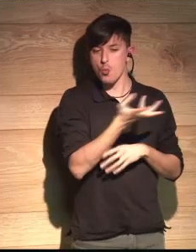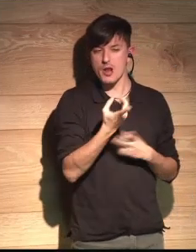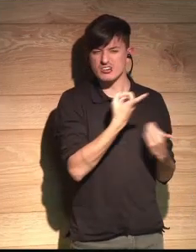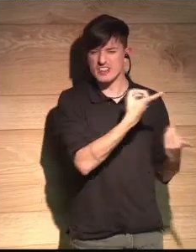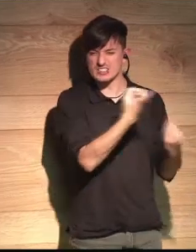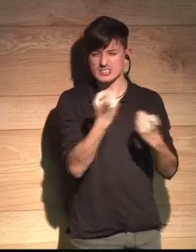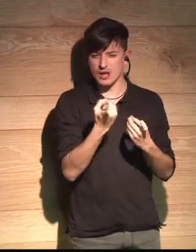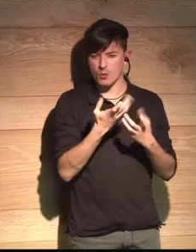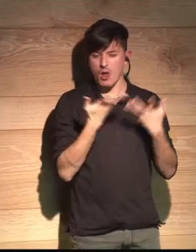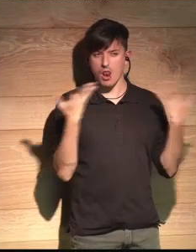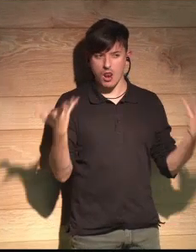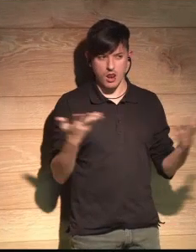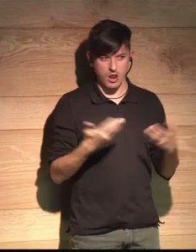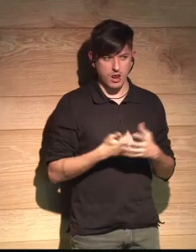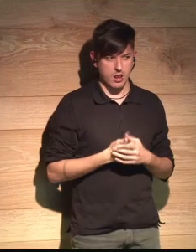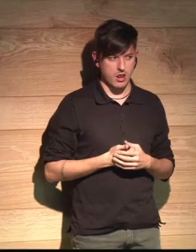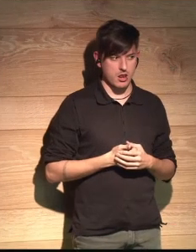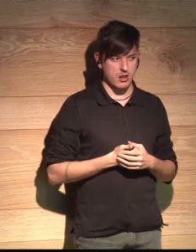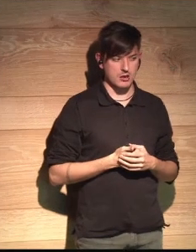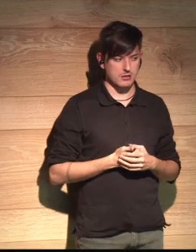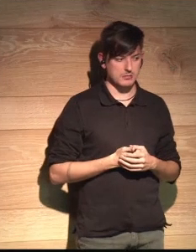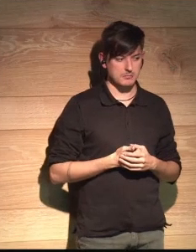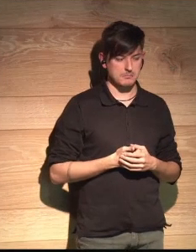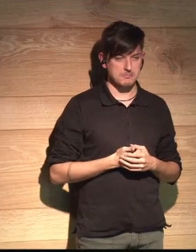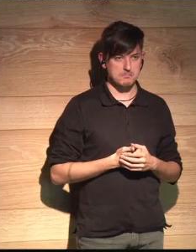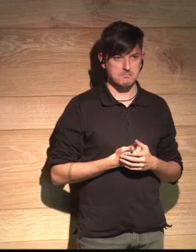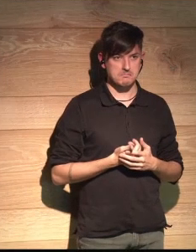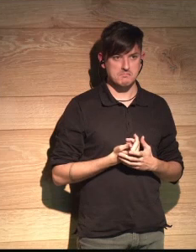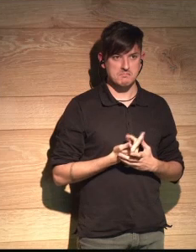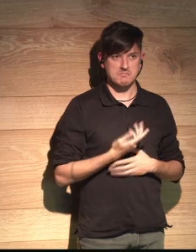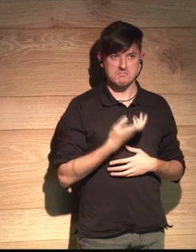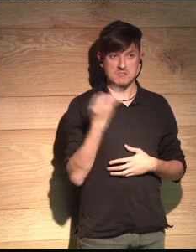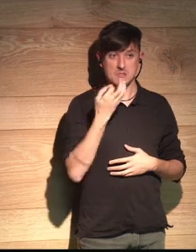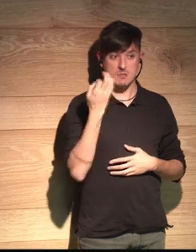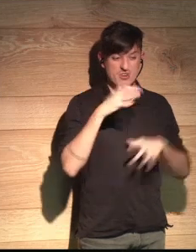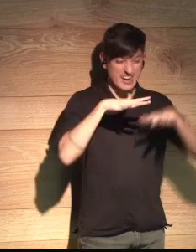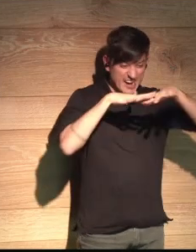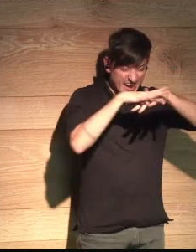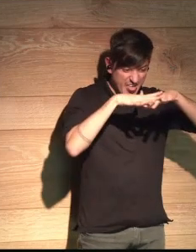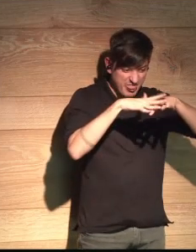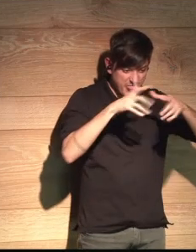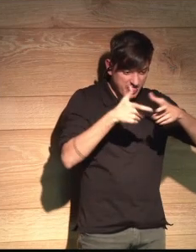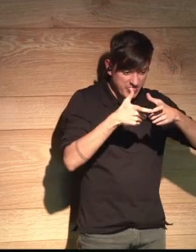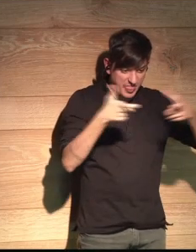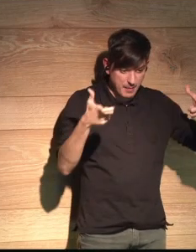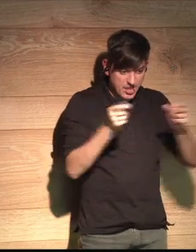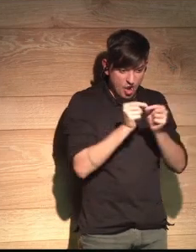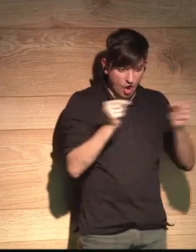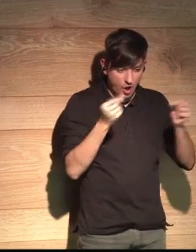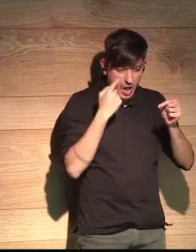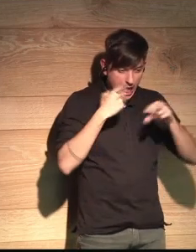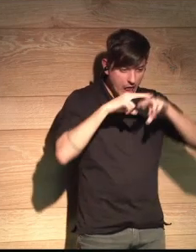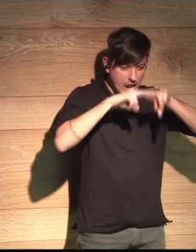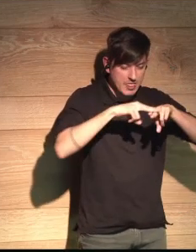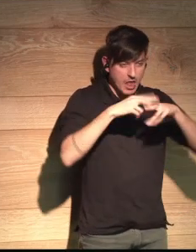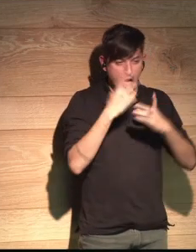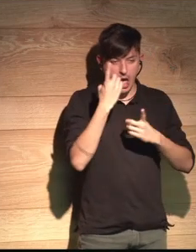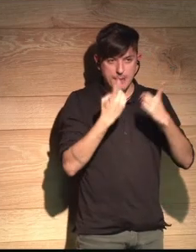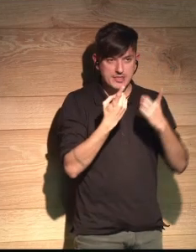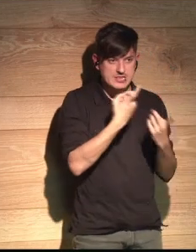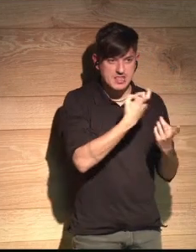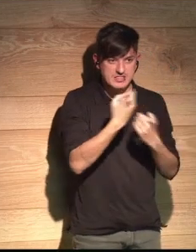certain delta delay? So we looked at network science to do it. When you got big data, sometimes we say you need big math or new math